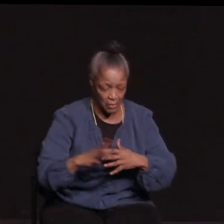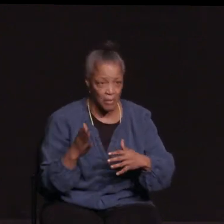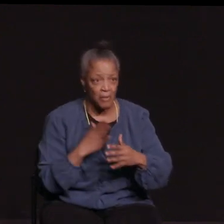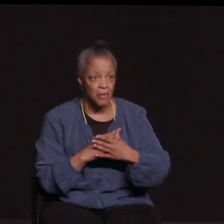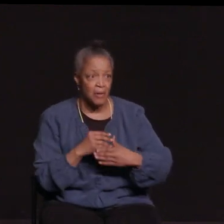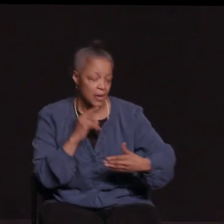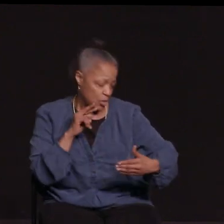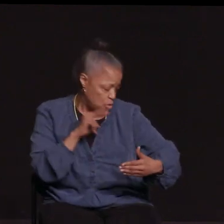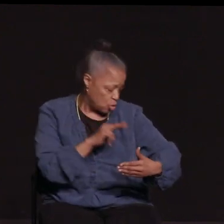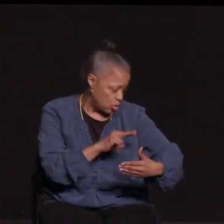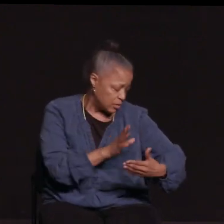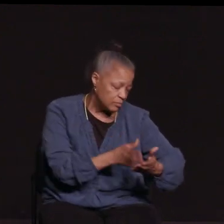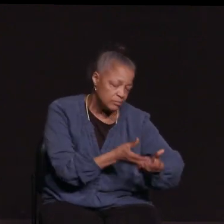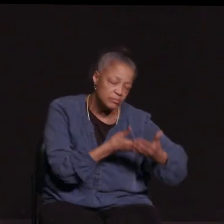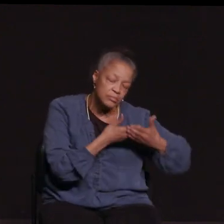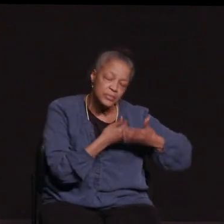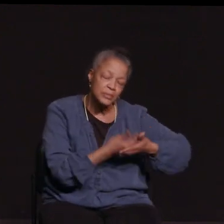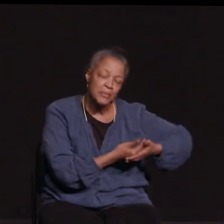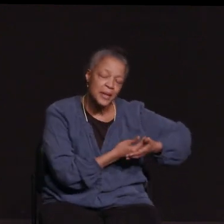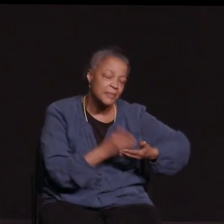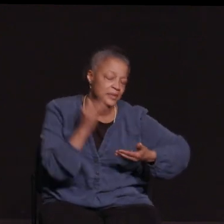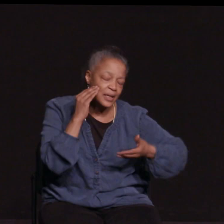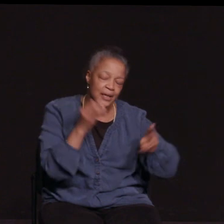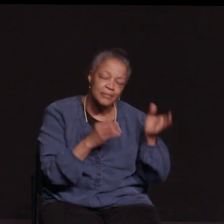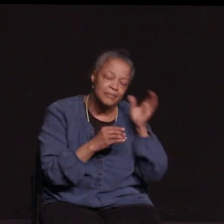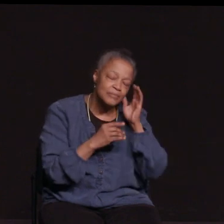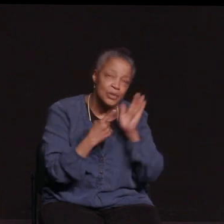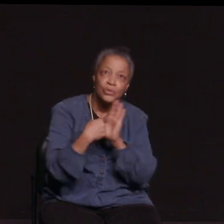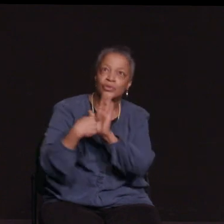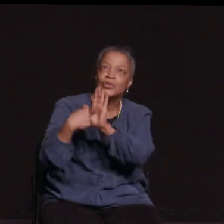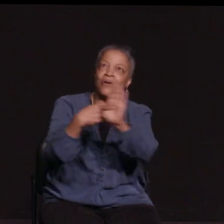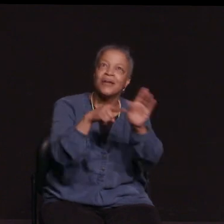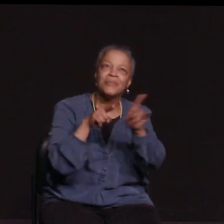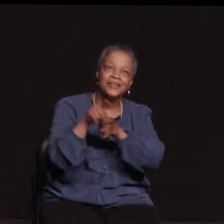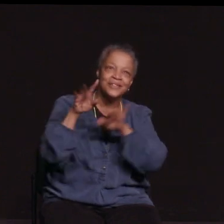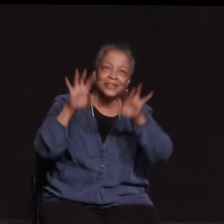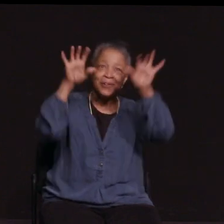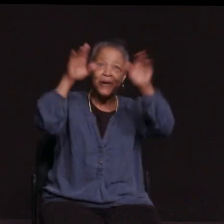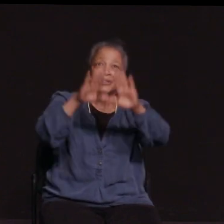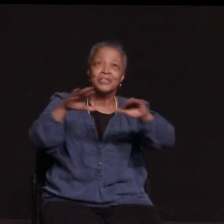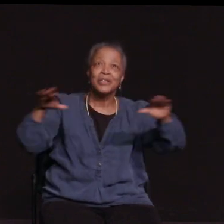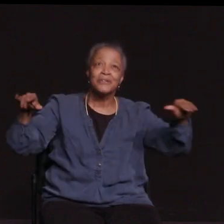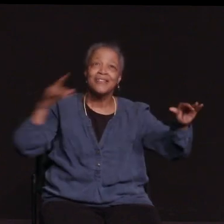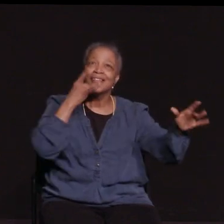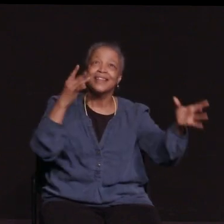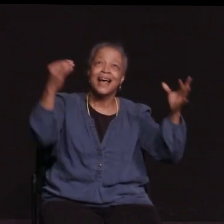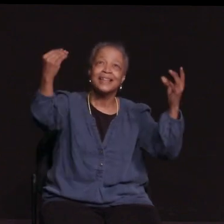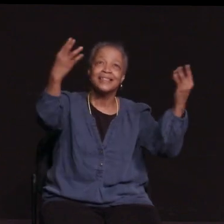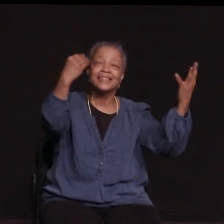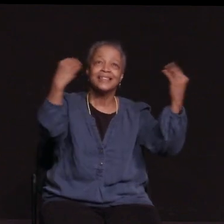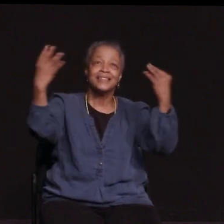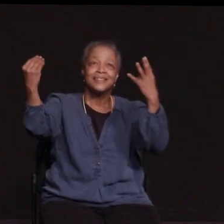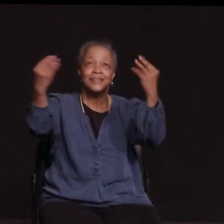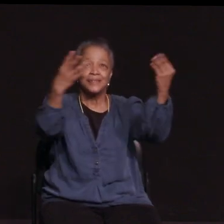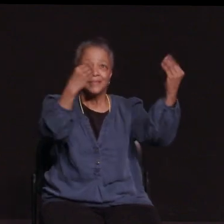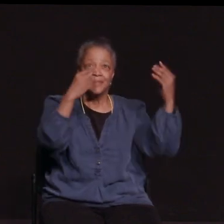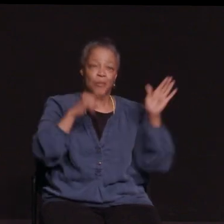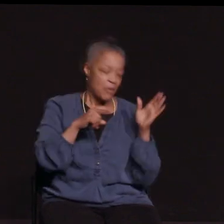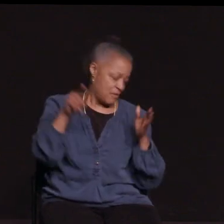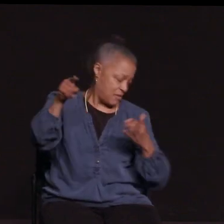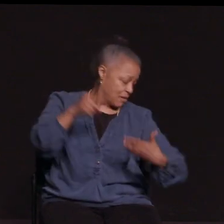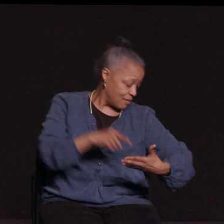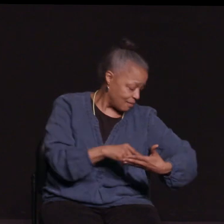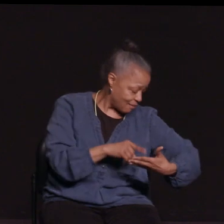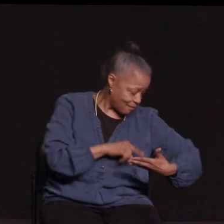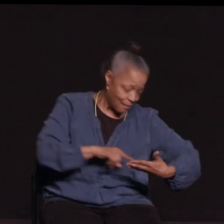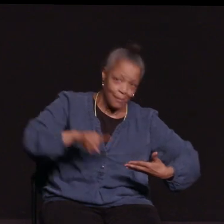beside his little cheek, showed him the star children and the twinkling lights as they began to flash, and stilled